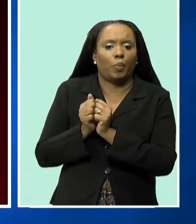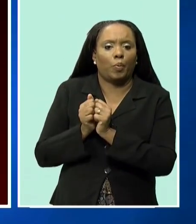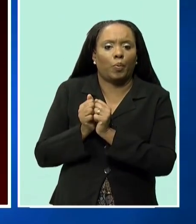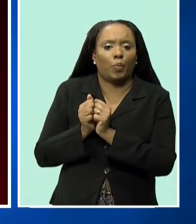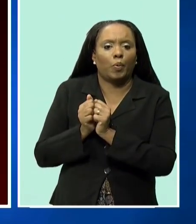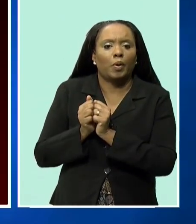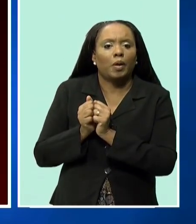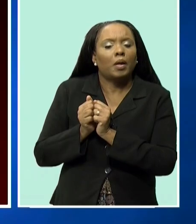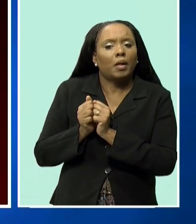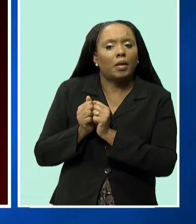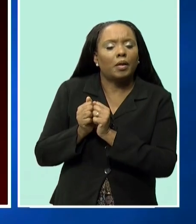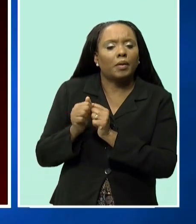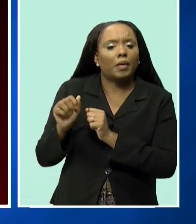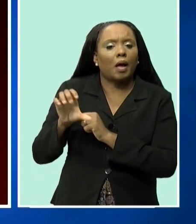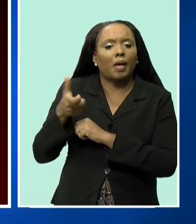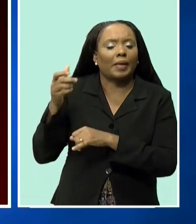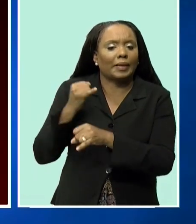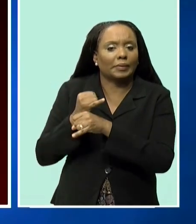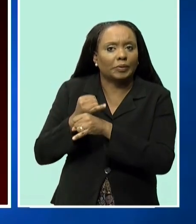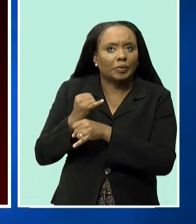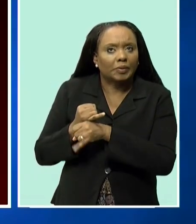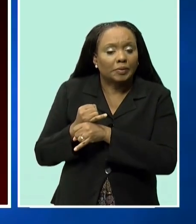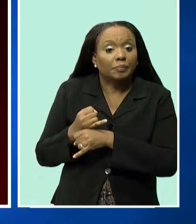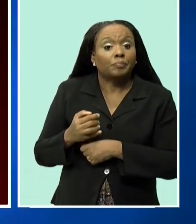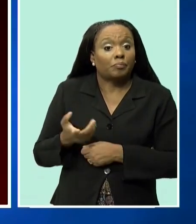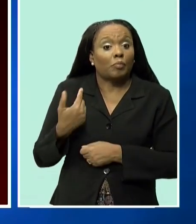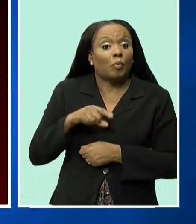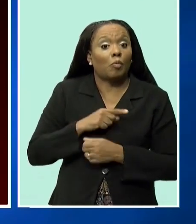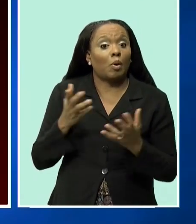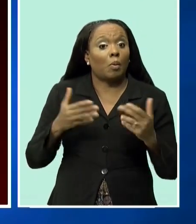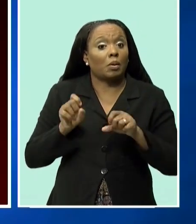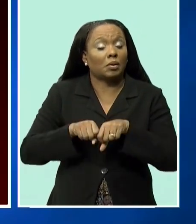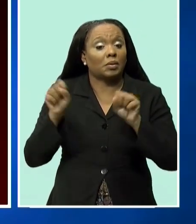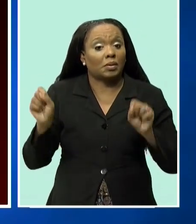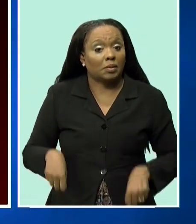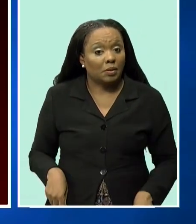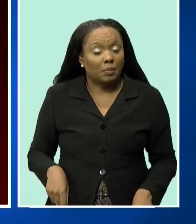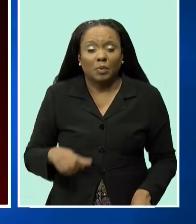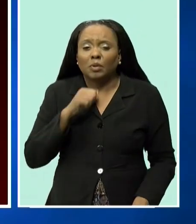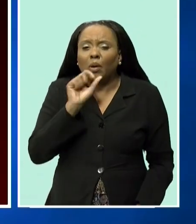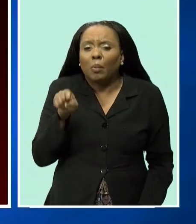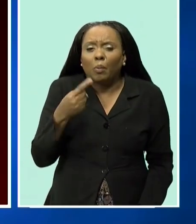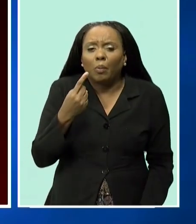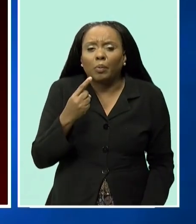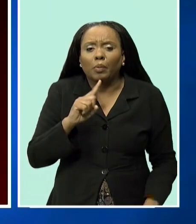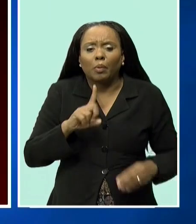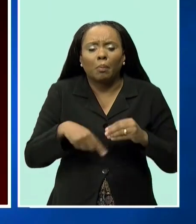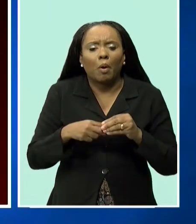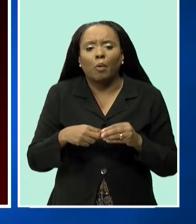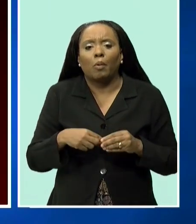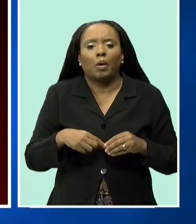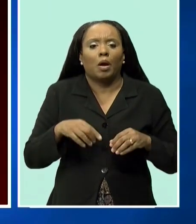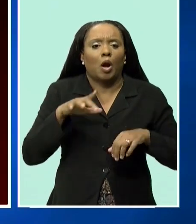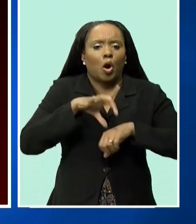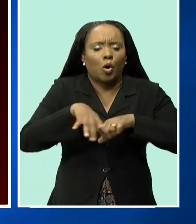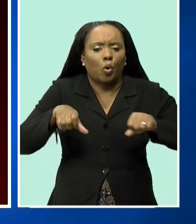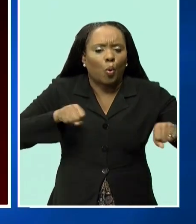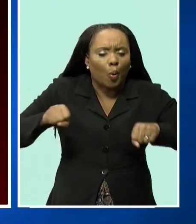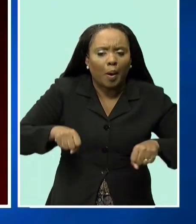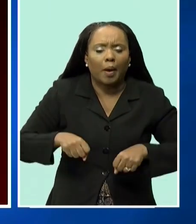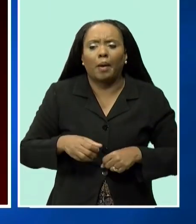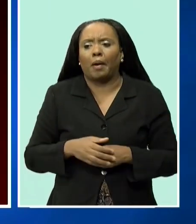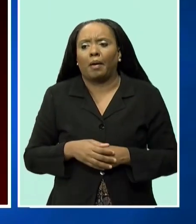early warning systems is not simply about having a system that can give you a warning about different hazards, floods and earthquakes and so